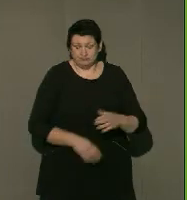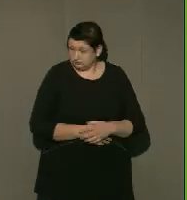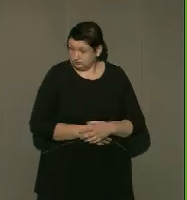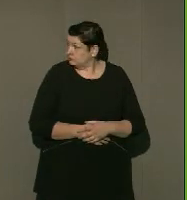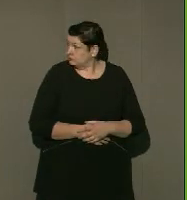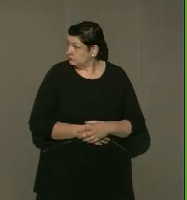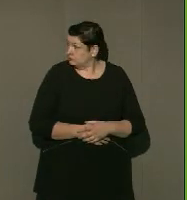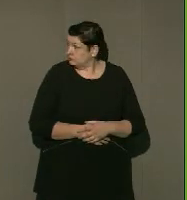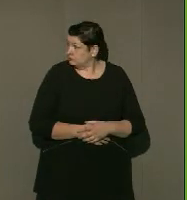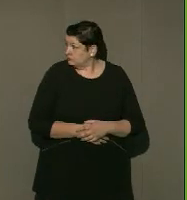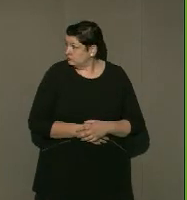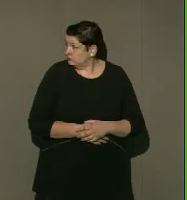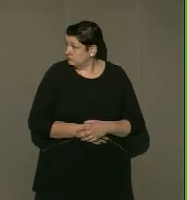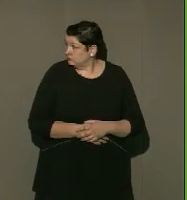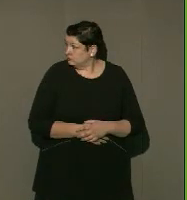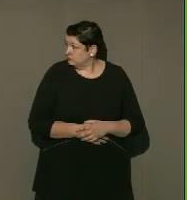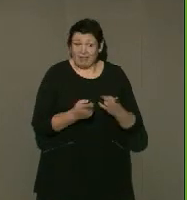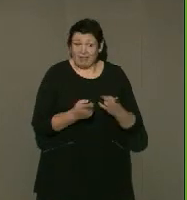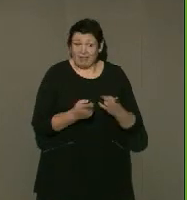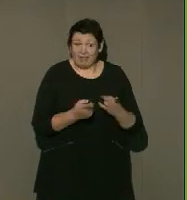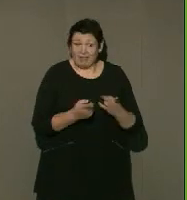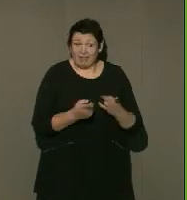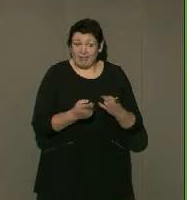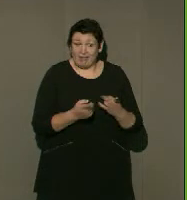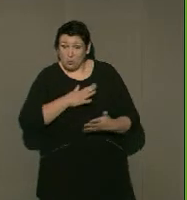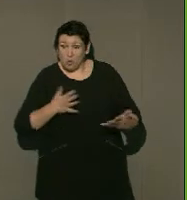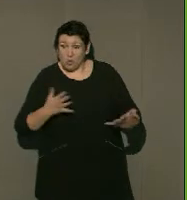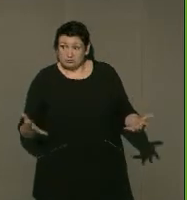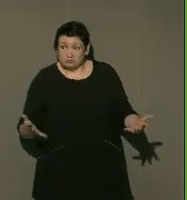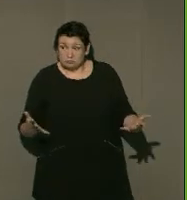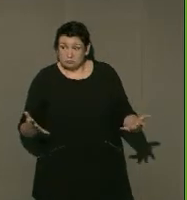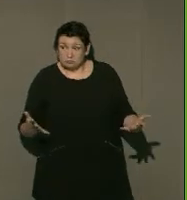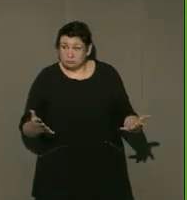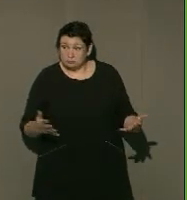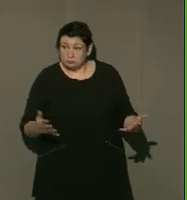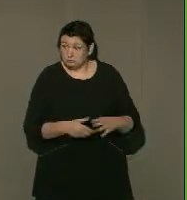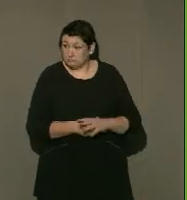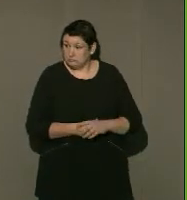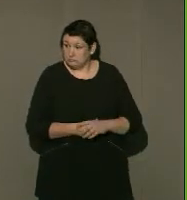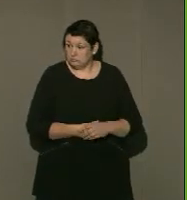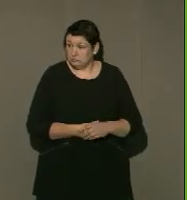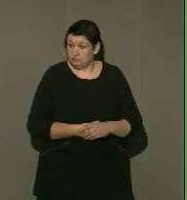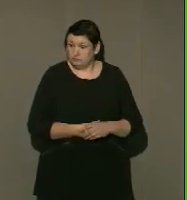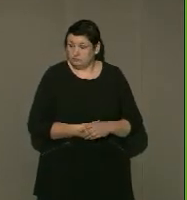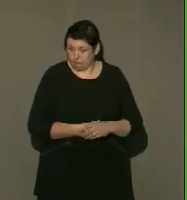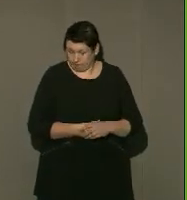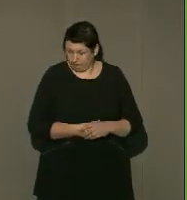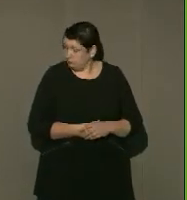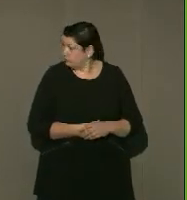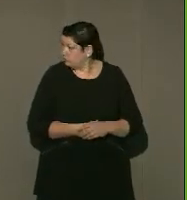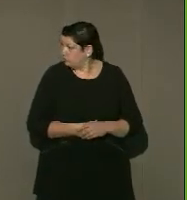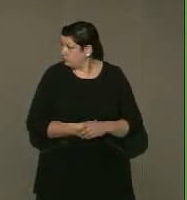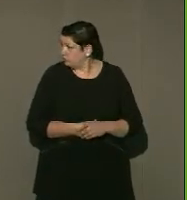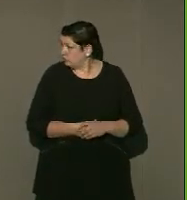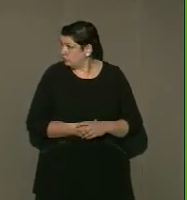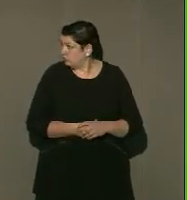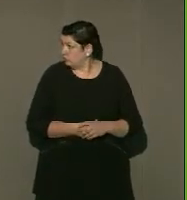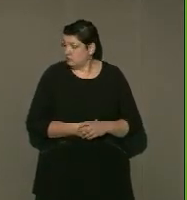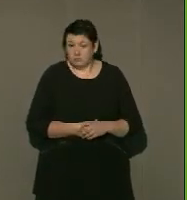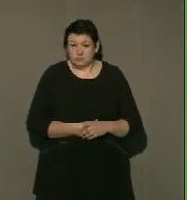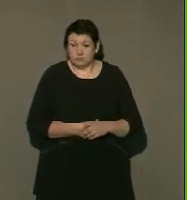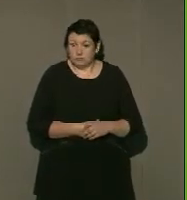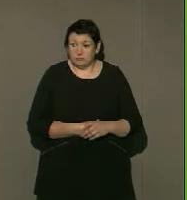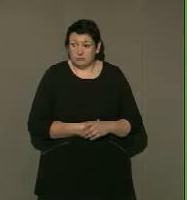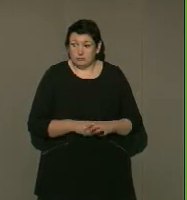Thank you. Is there anybody else who would like to speak in favour? We have to, if people wish to speak, standing